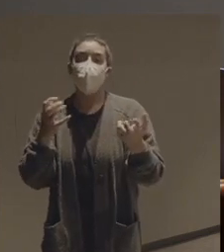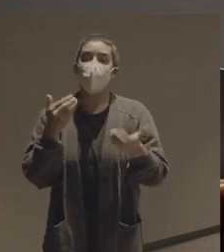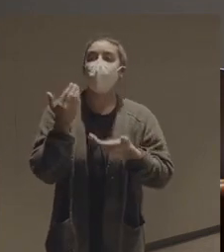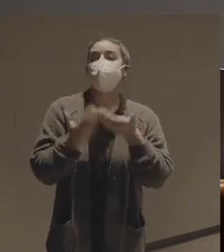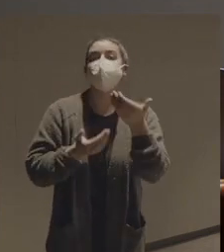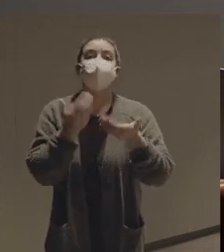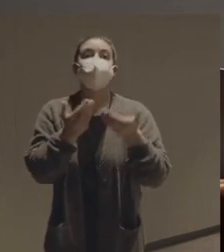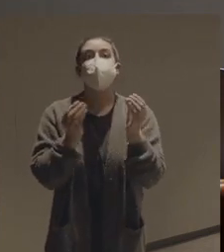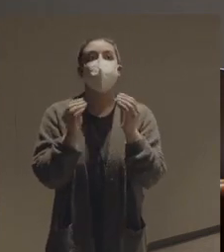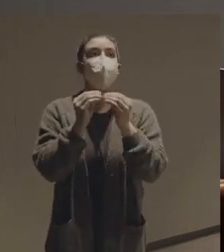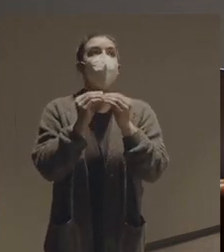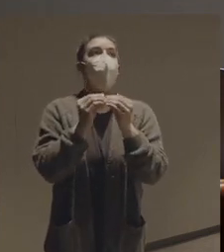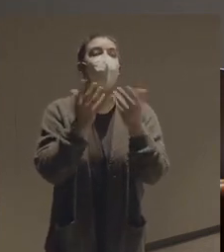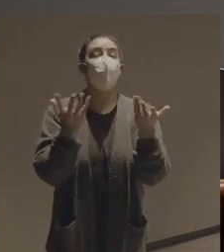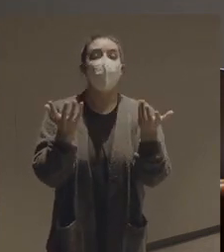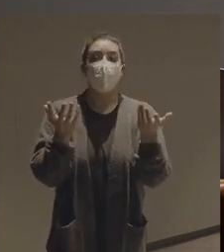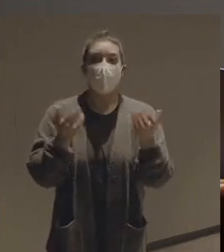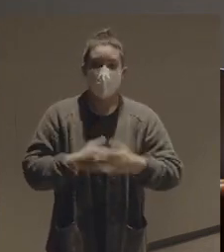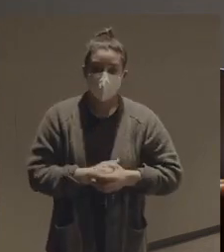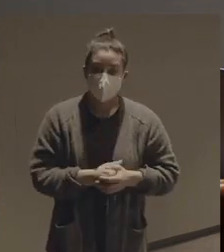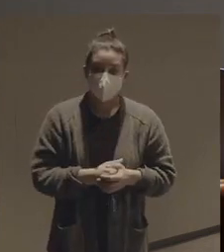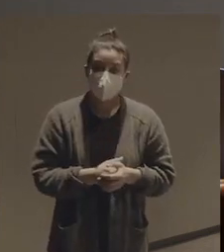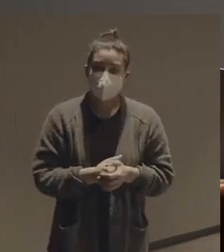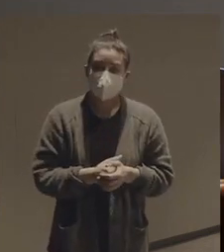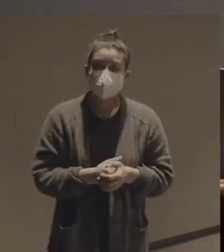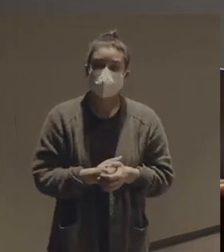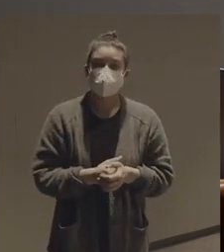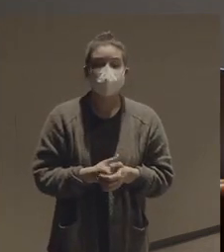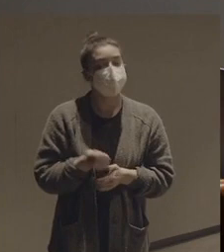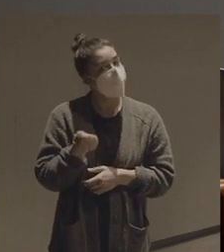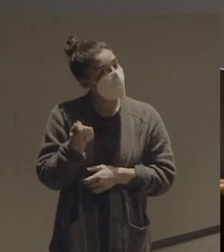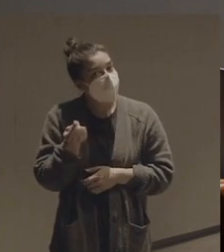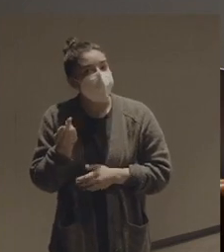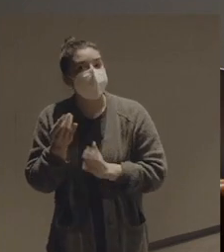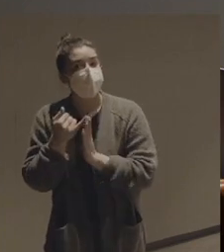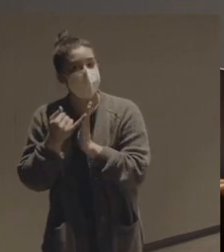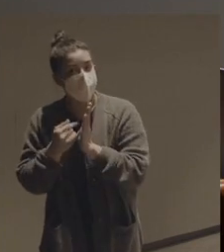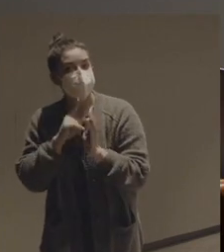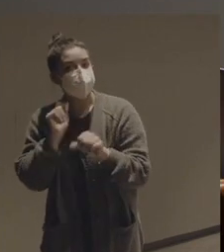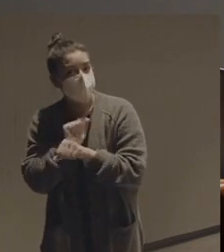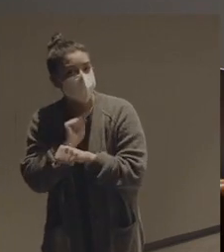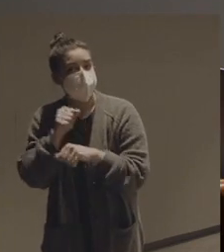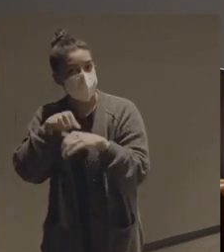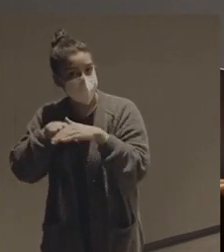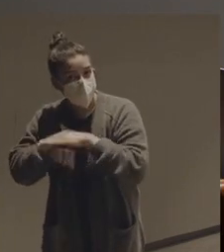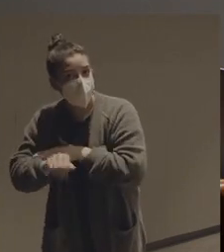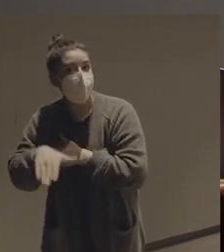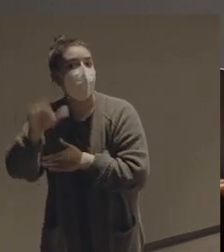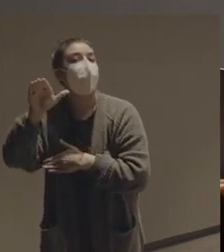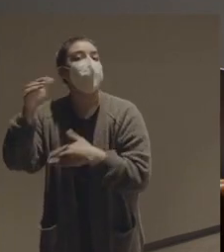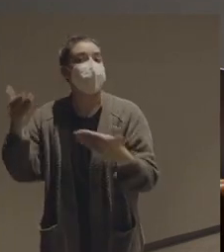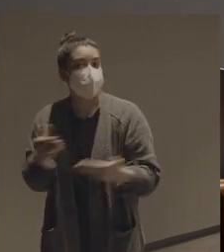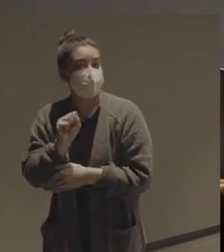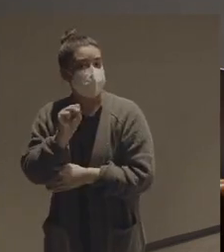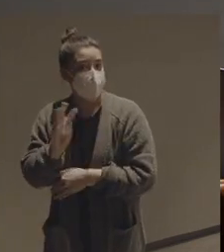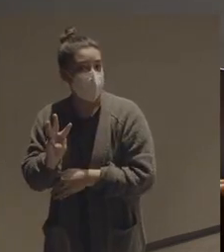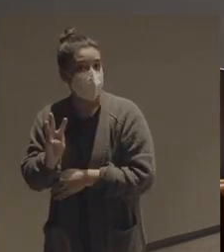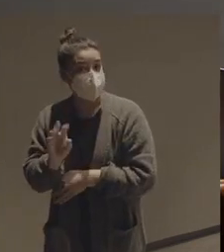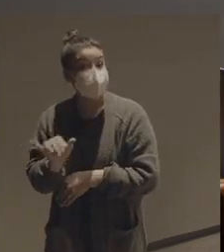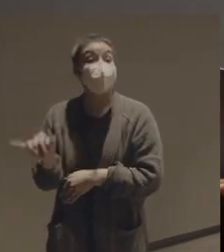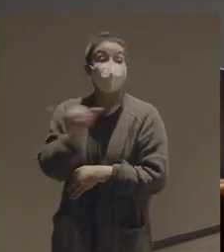the light. A few are lucky enough to be born in the West and Southwest, like Helen Pashgian and myself.